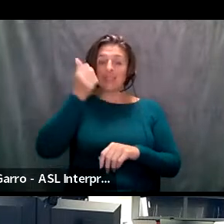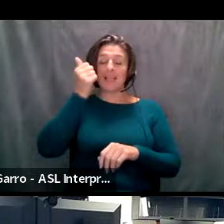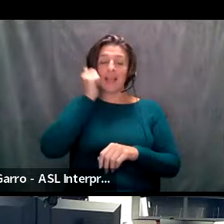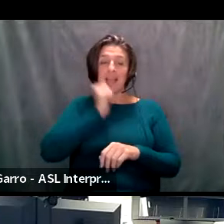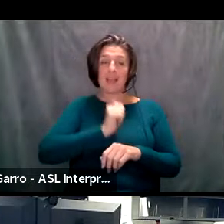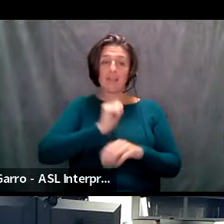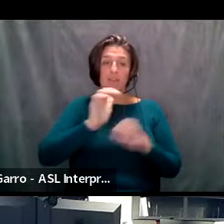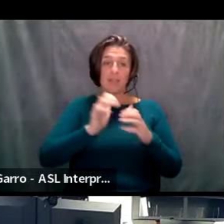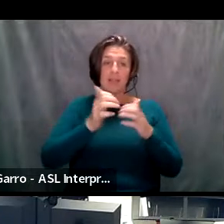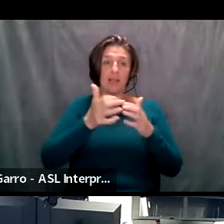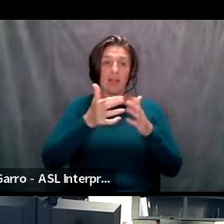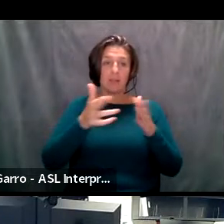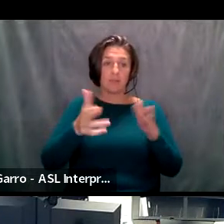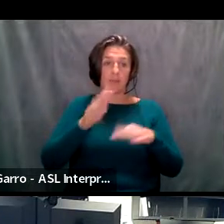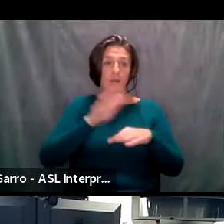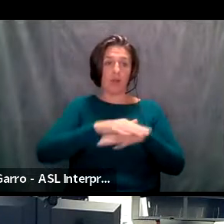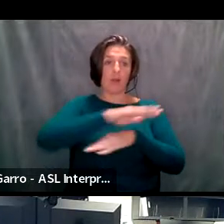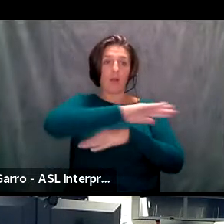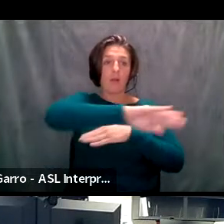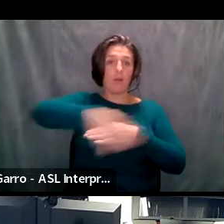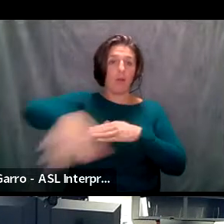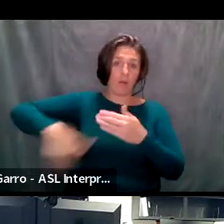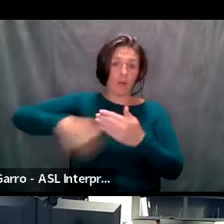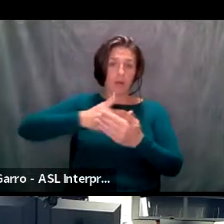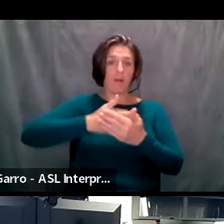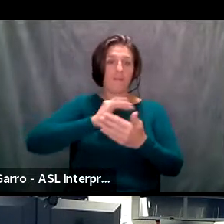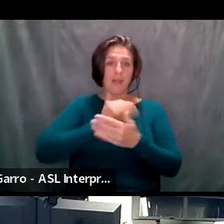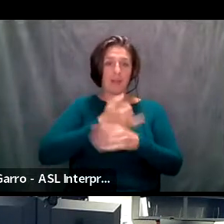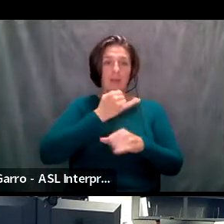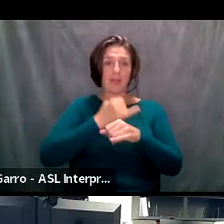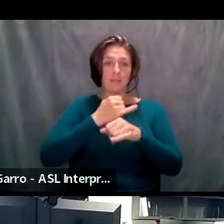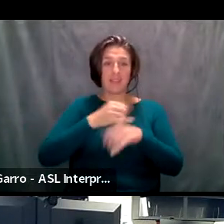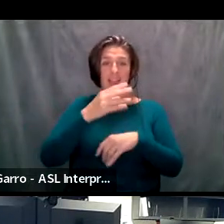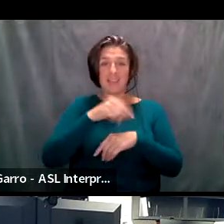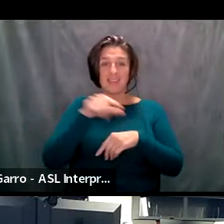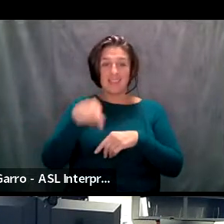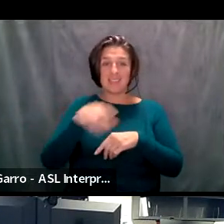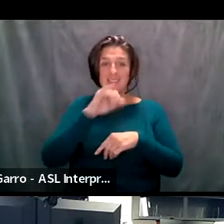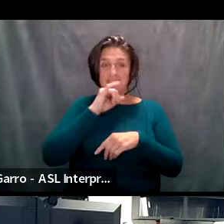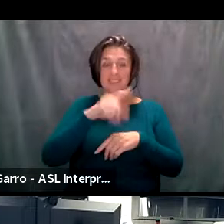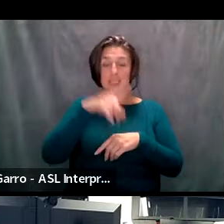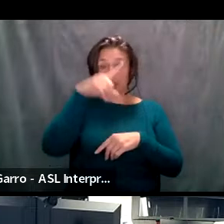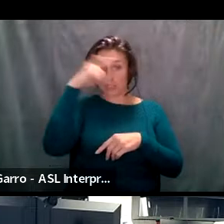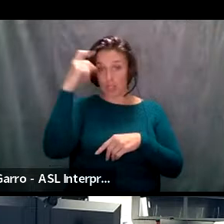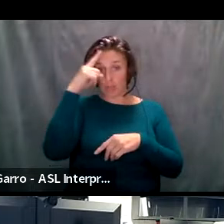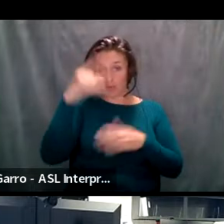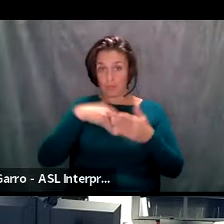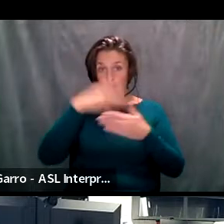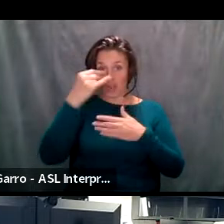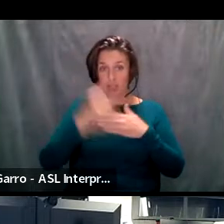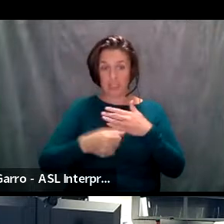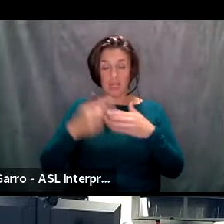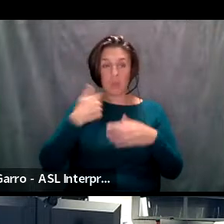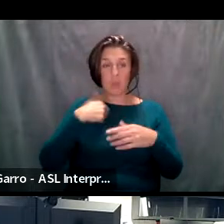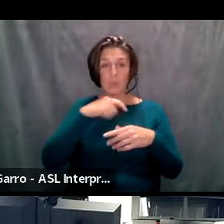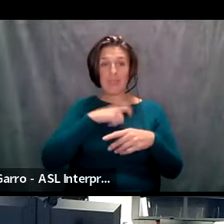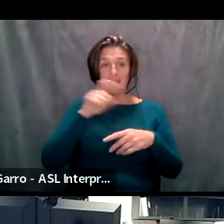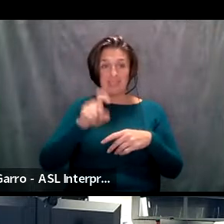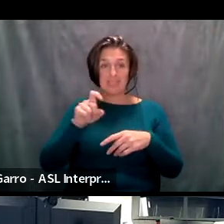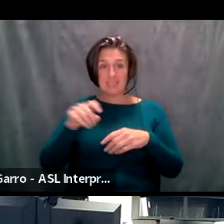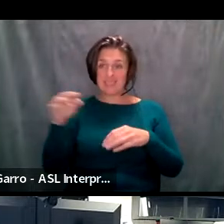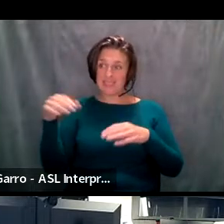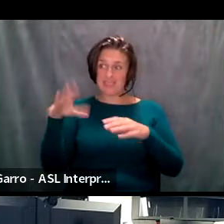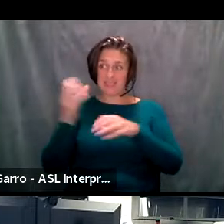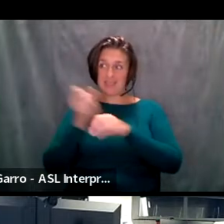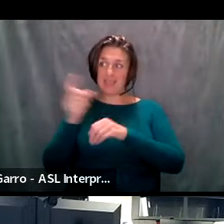on all of our campuses. Project. And this is a summer project. And we need to get those teachers in the first week of